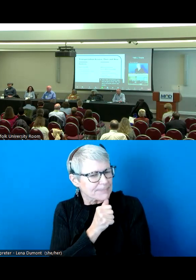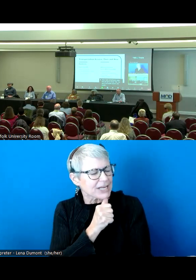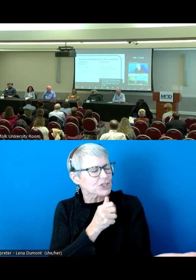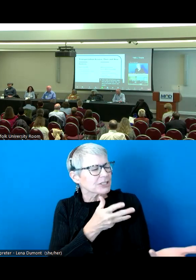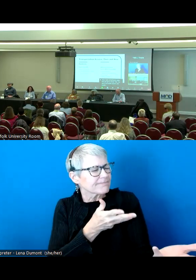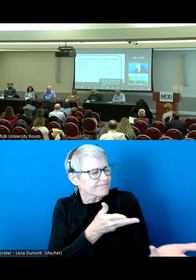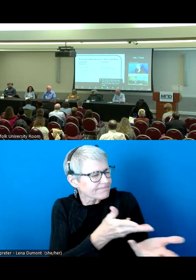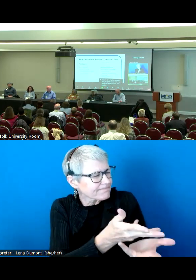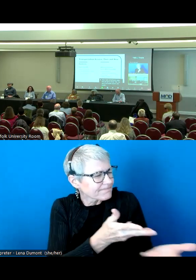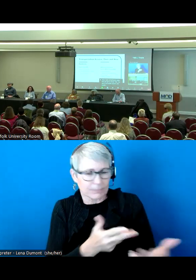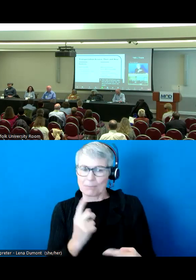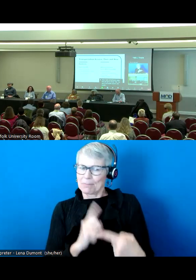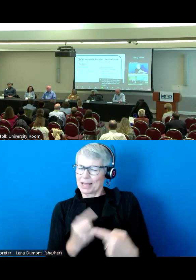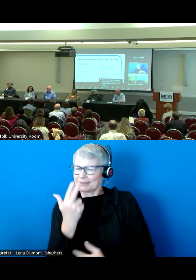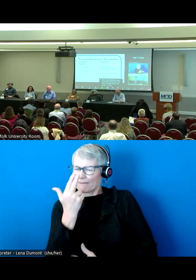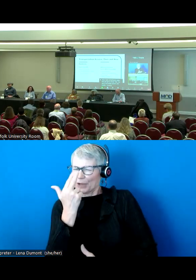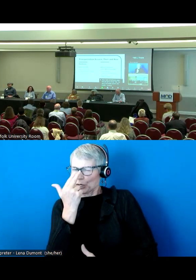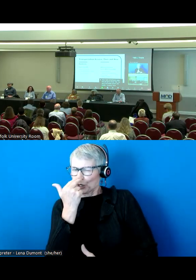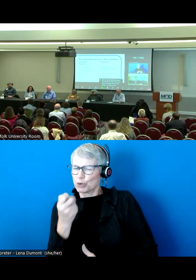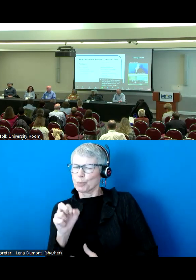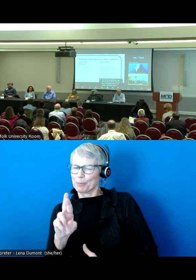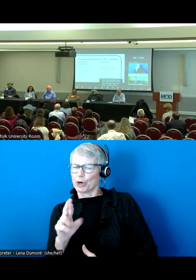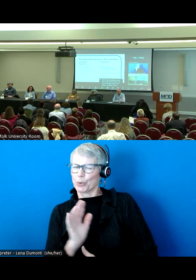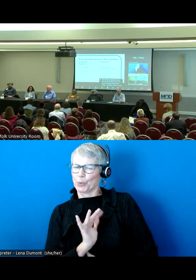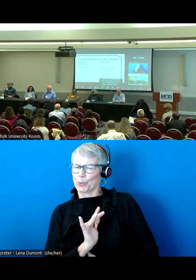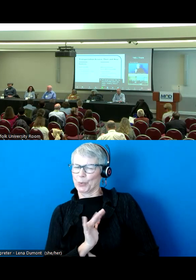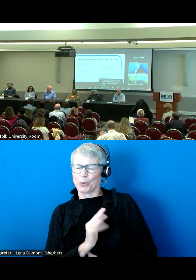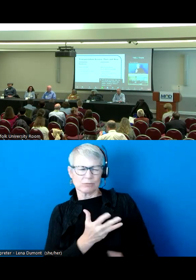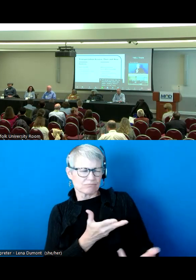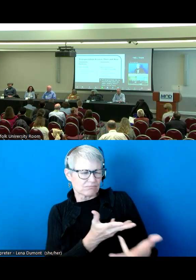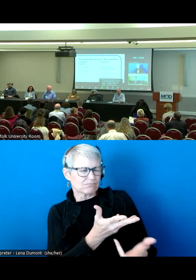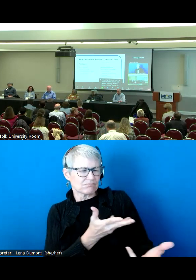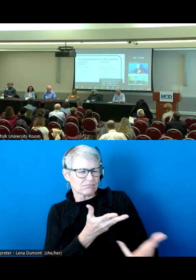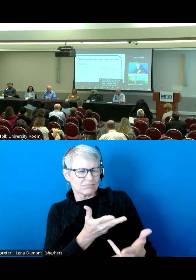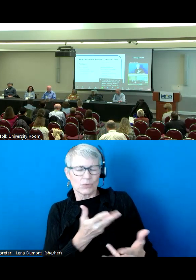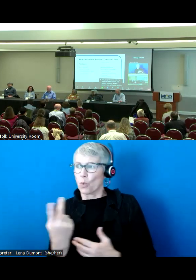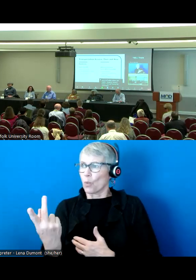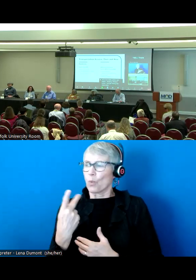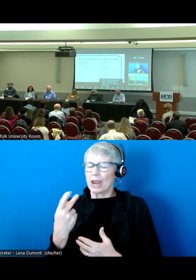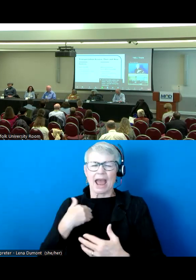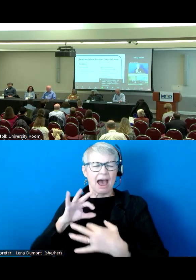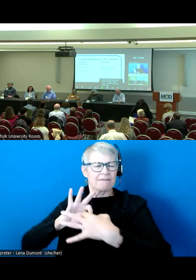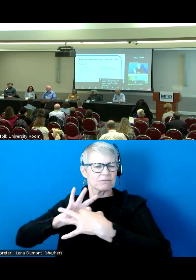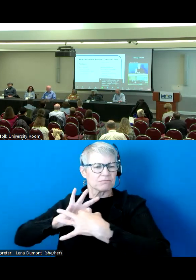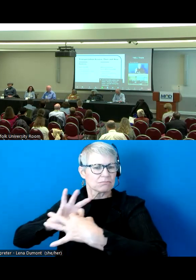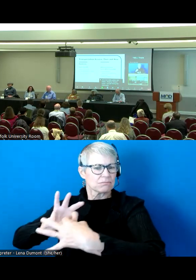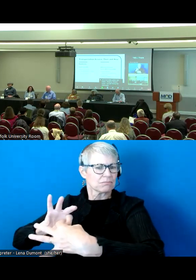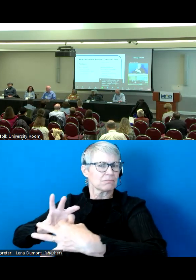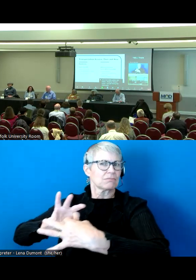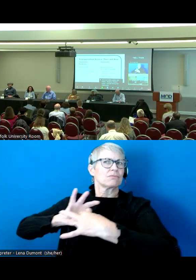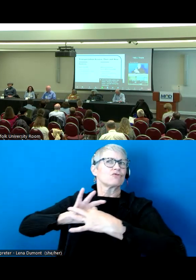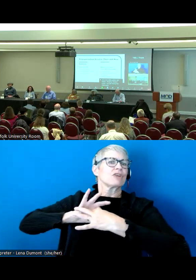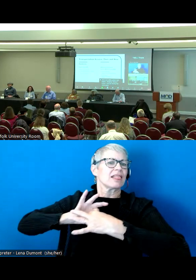Amazing sense of humor. And just having that relationship ended up